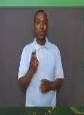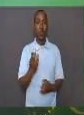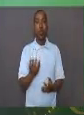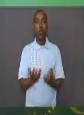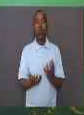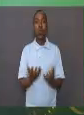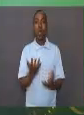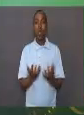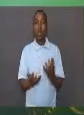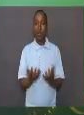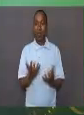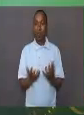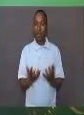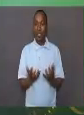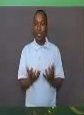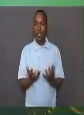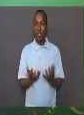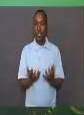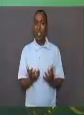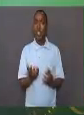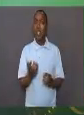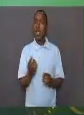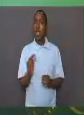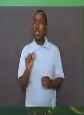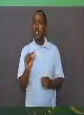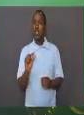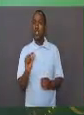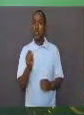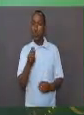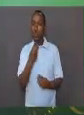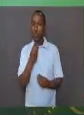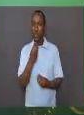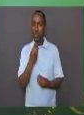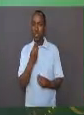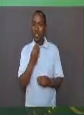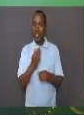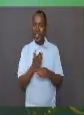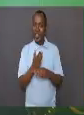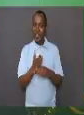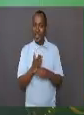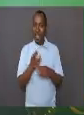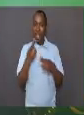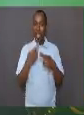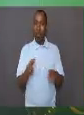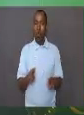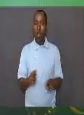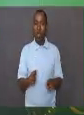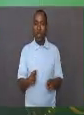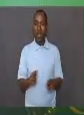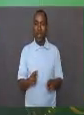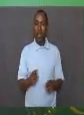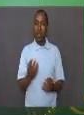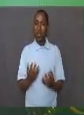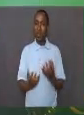cooking. Certain foods, especially meat and eggs, must be